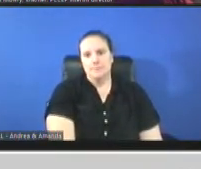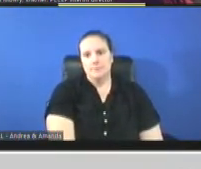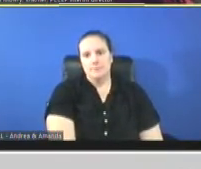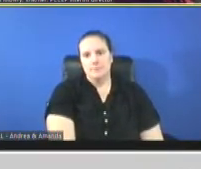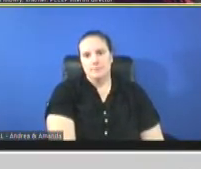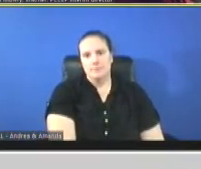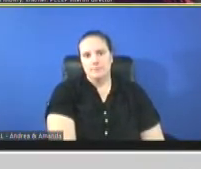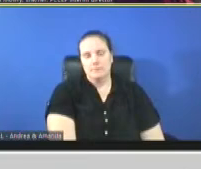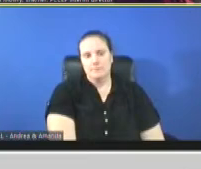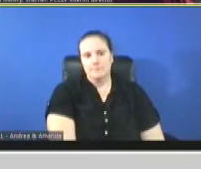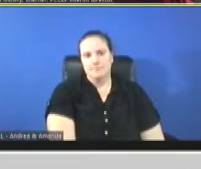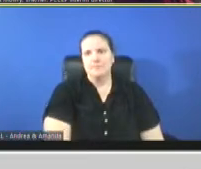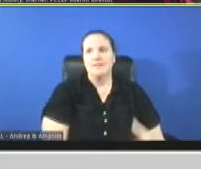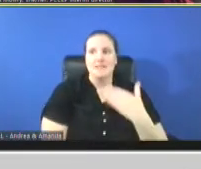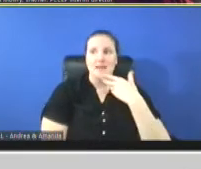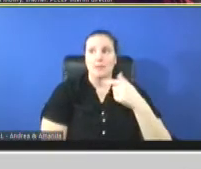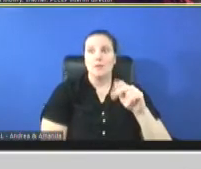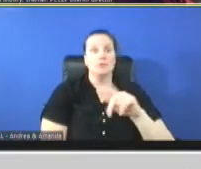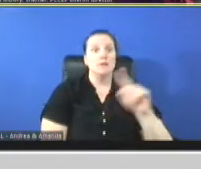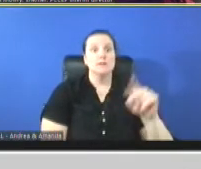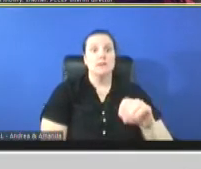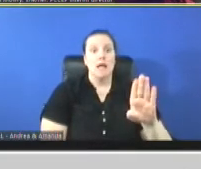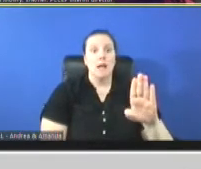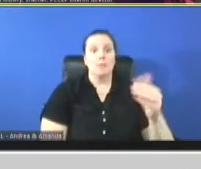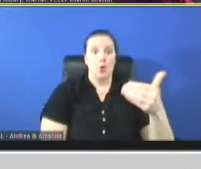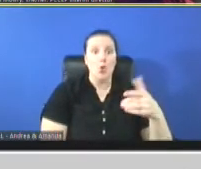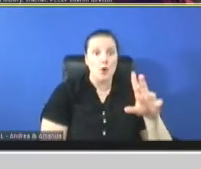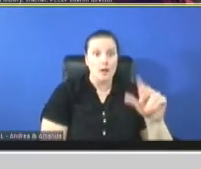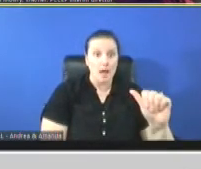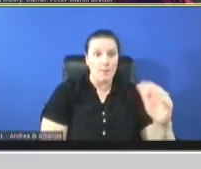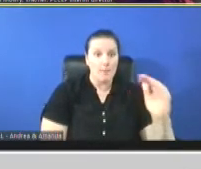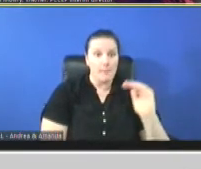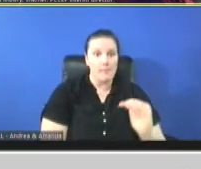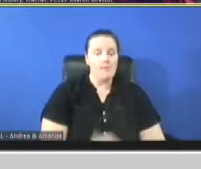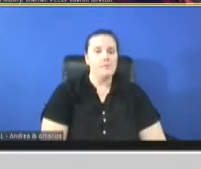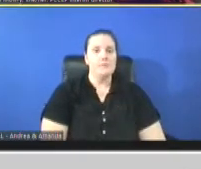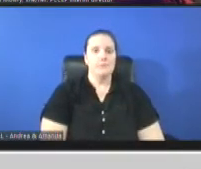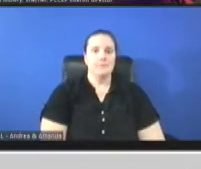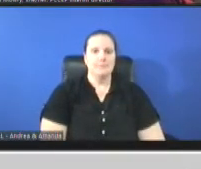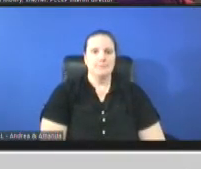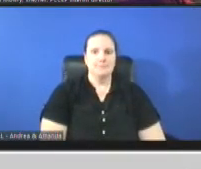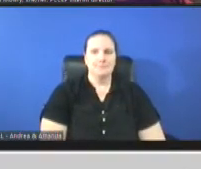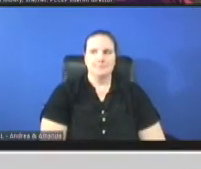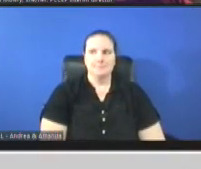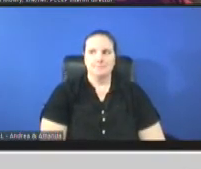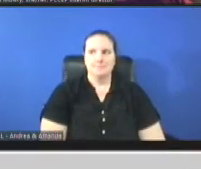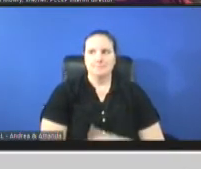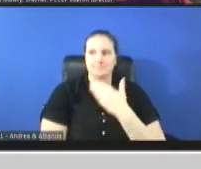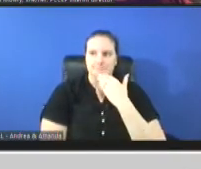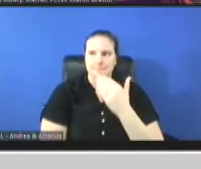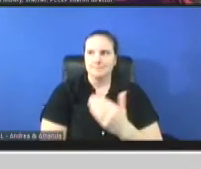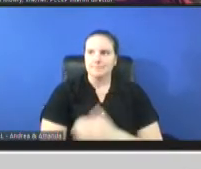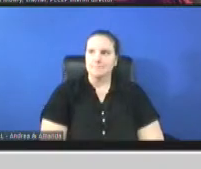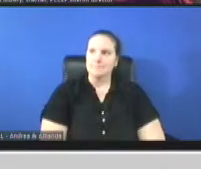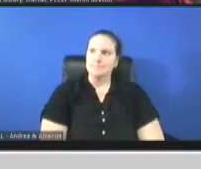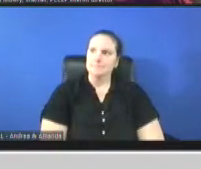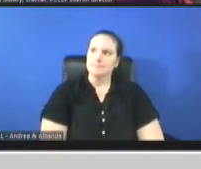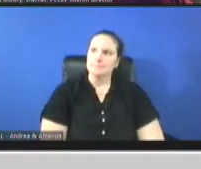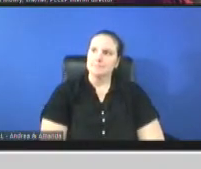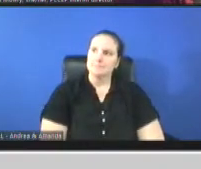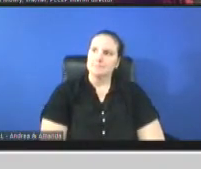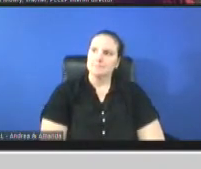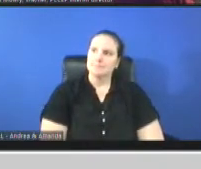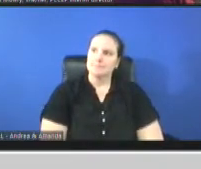Thank you, Patrick. So now Zainab and then Gloria, please. Thank you. And thank